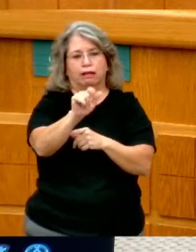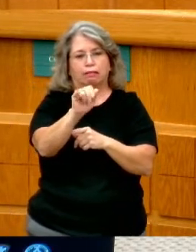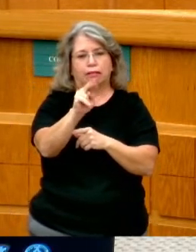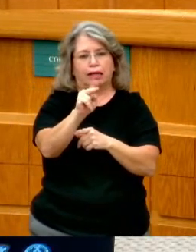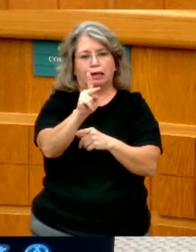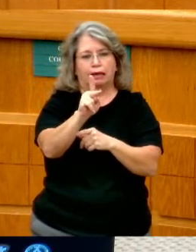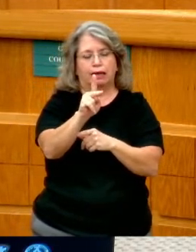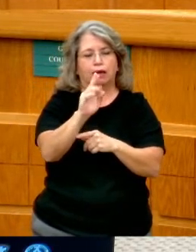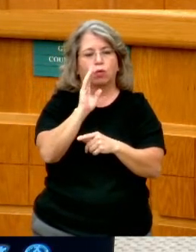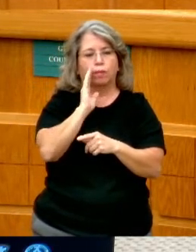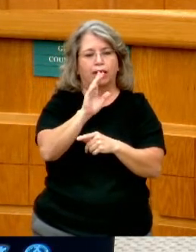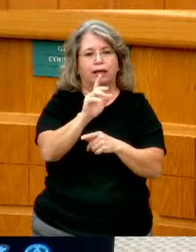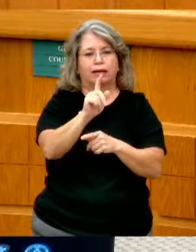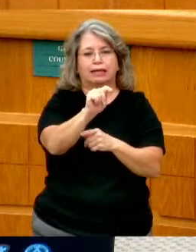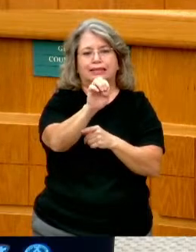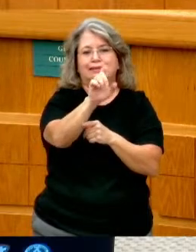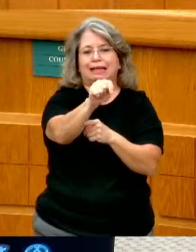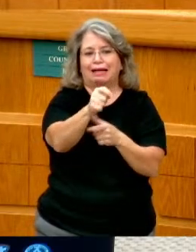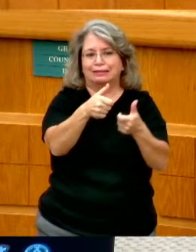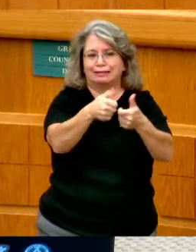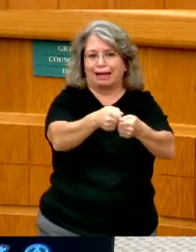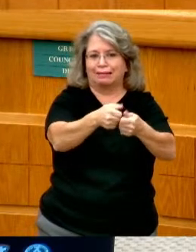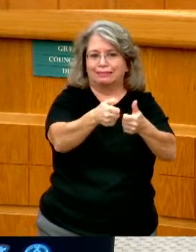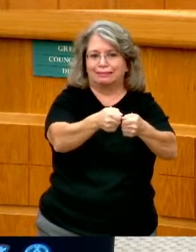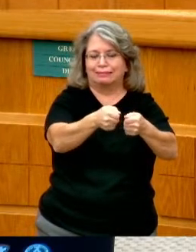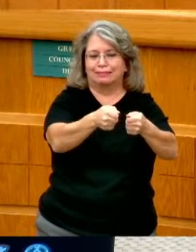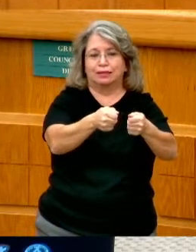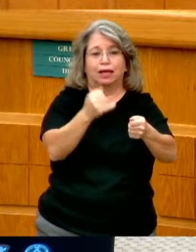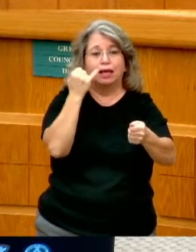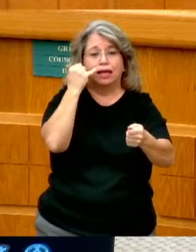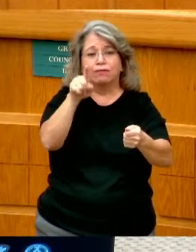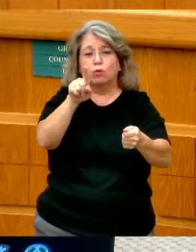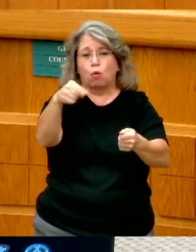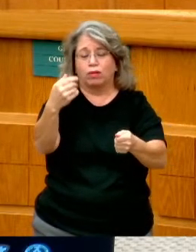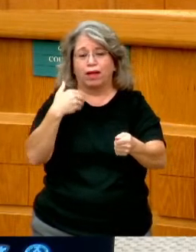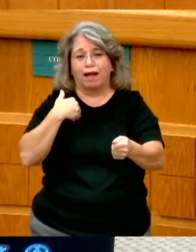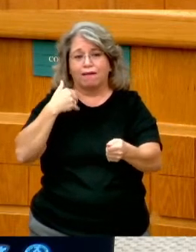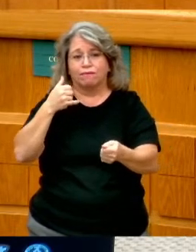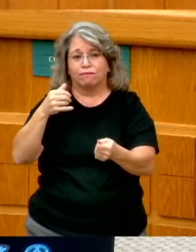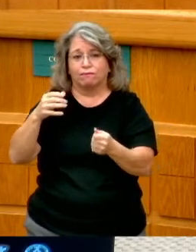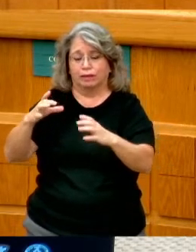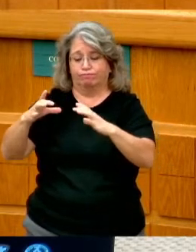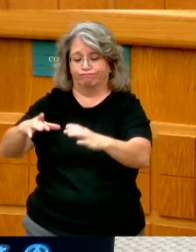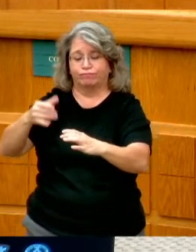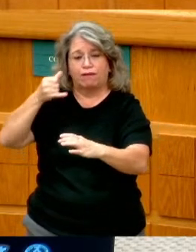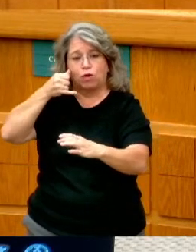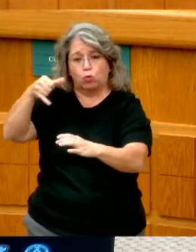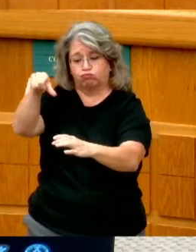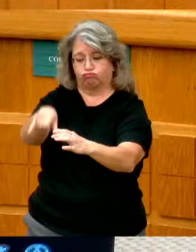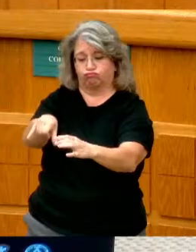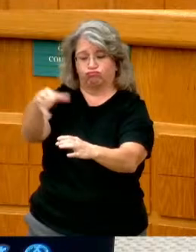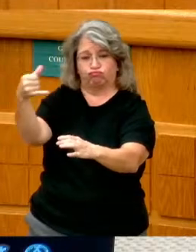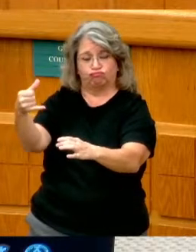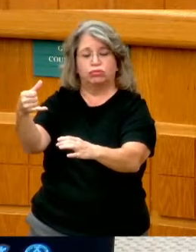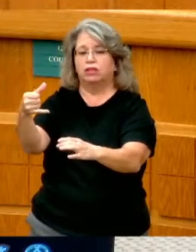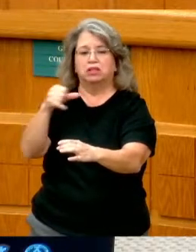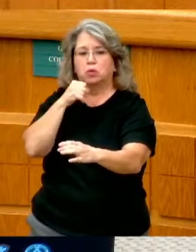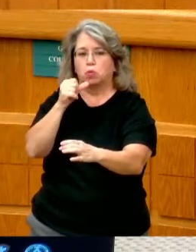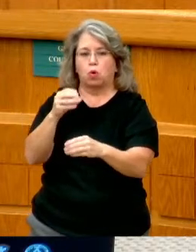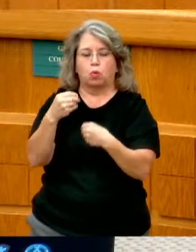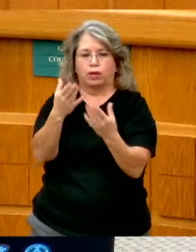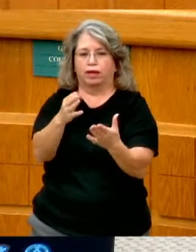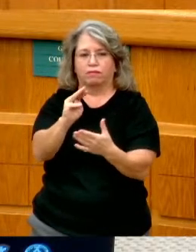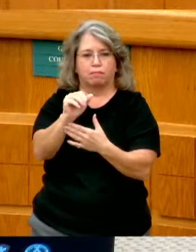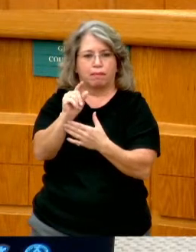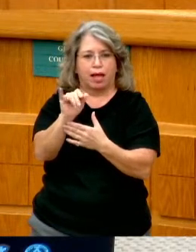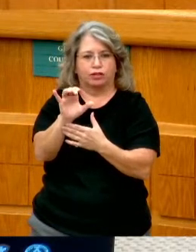will. So if you only have a landline, you will not receive your magic link. A reverse alert gets sent out